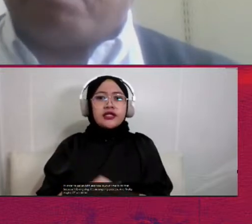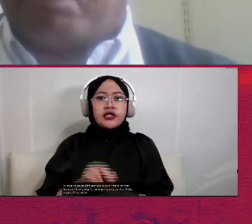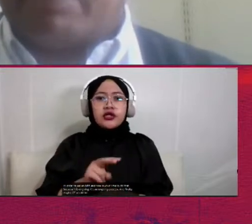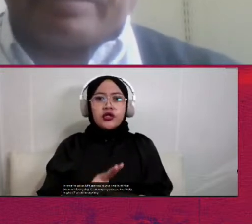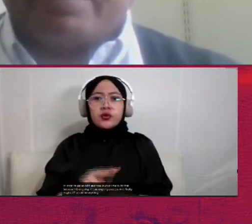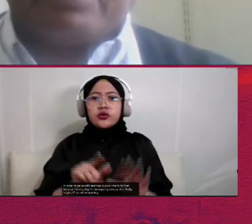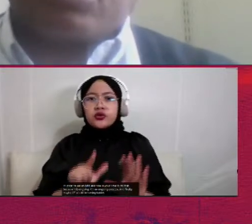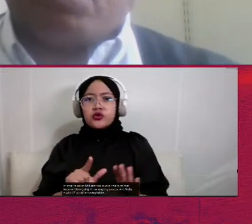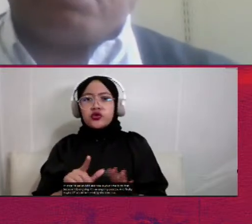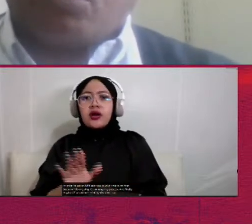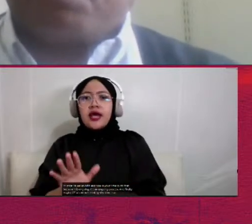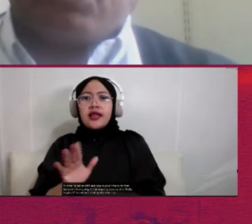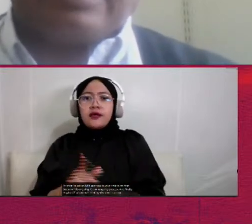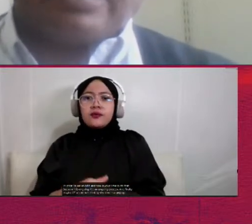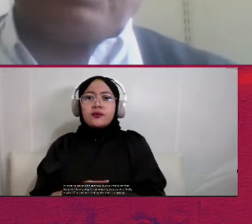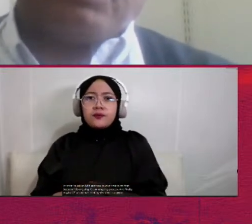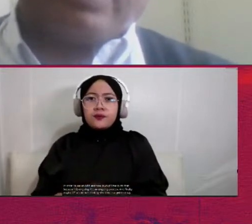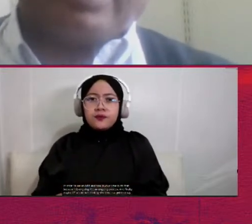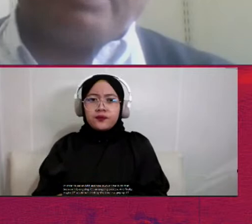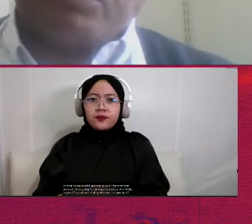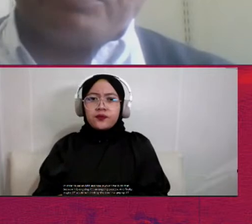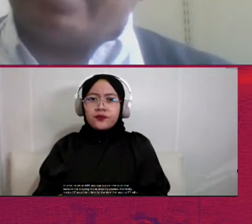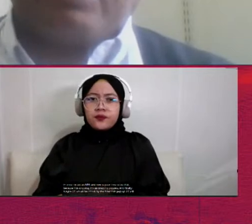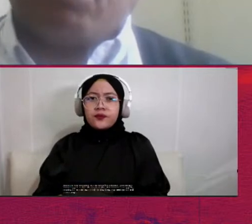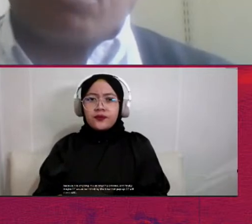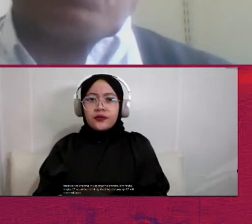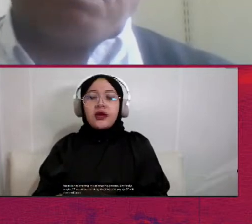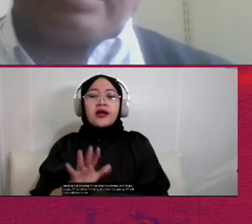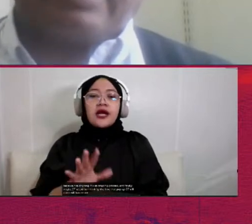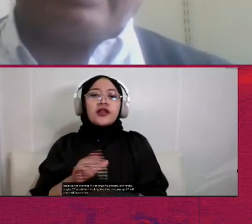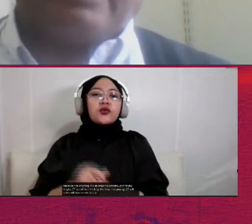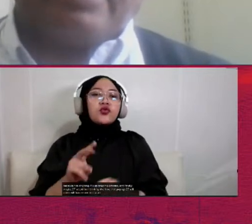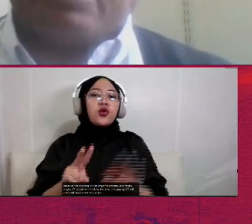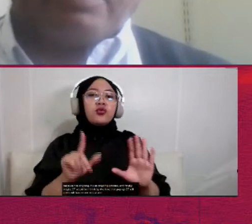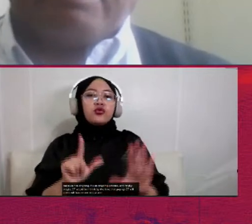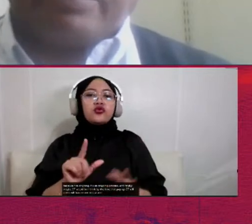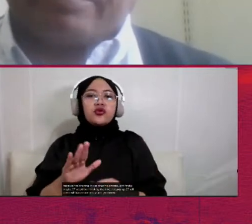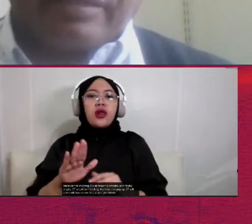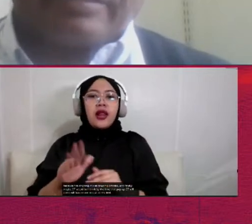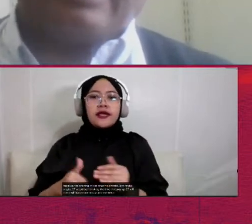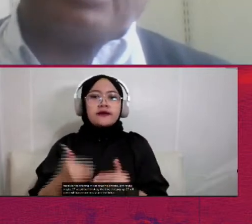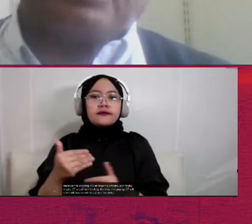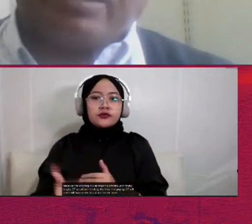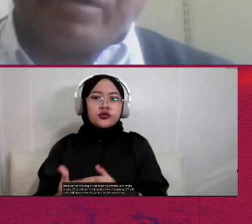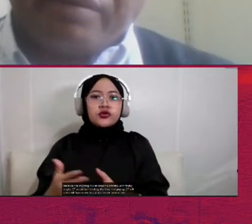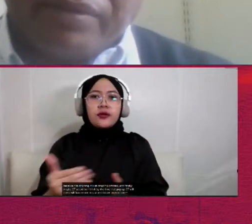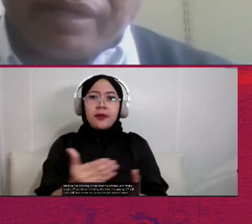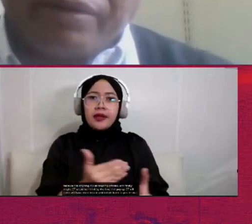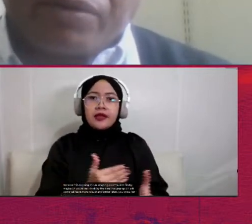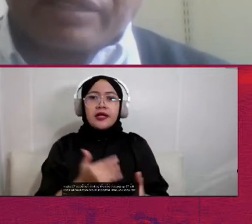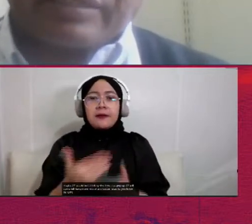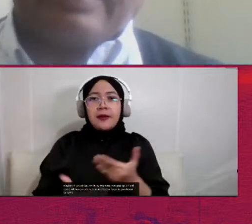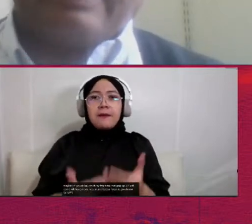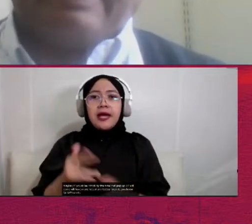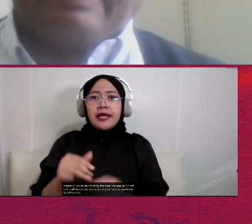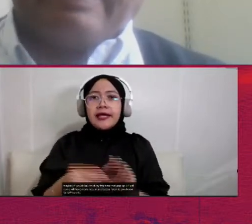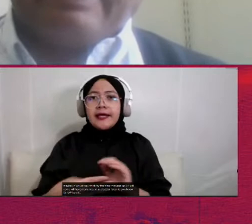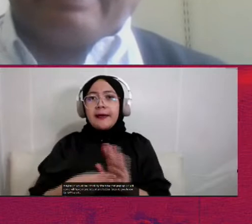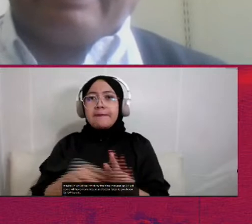I think, by the time that COP27 will come, we'll have more robust and better understanding of how MPI